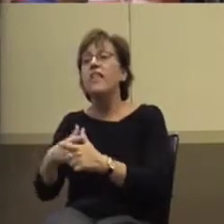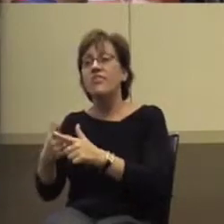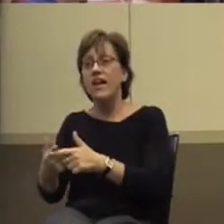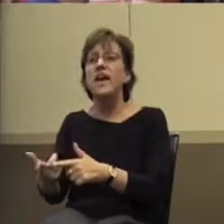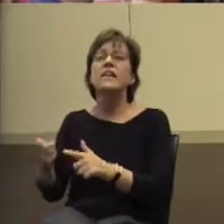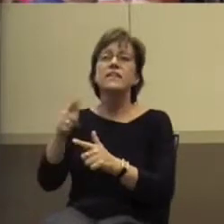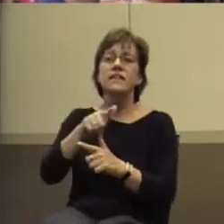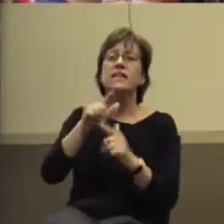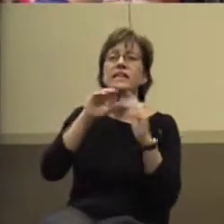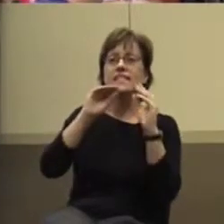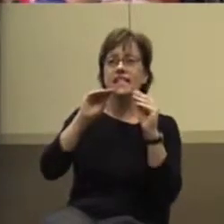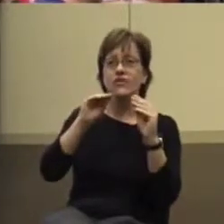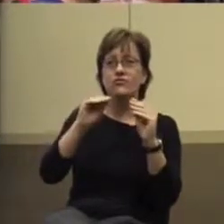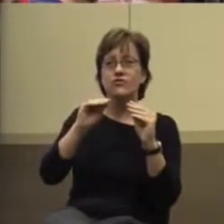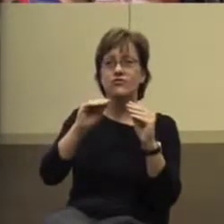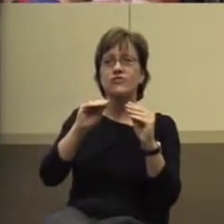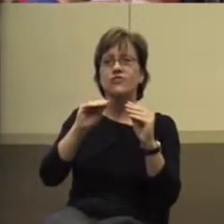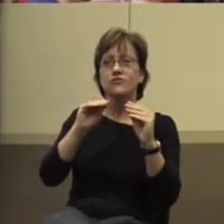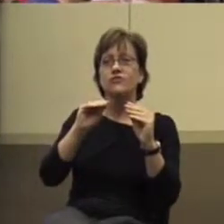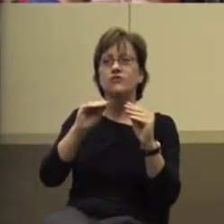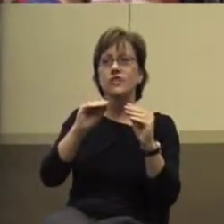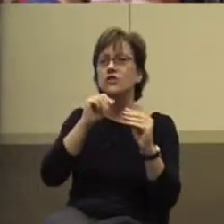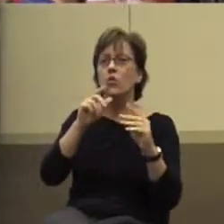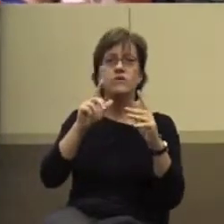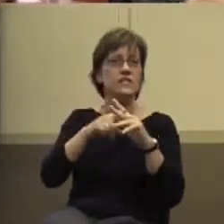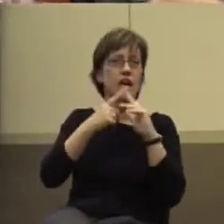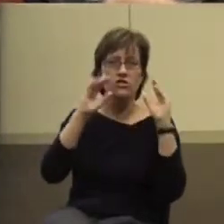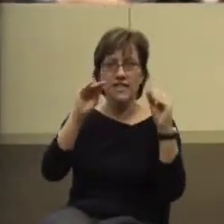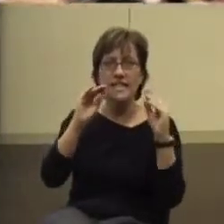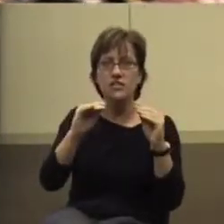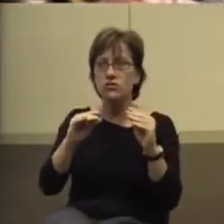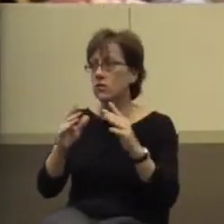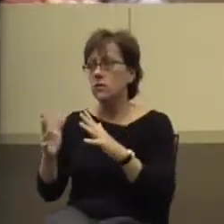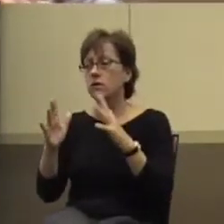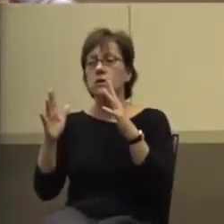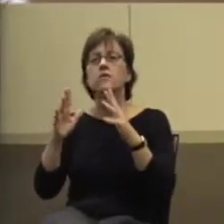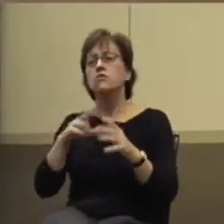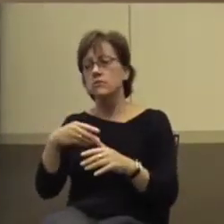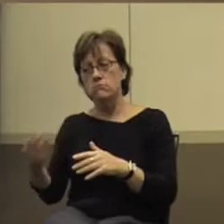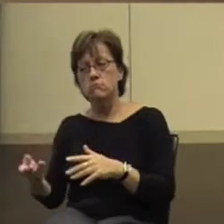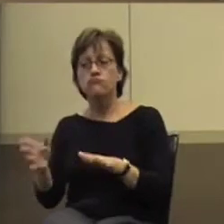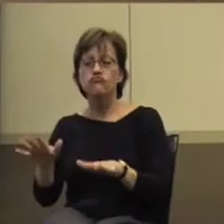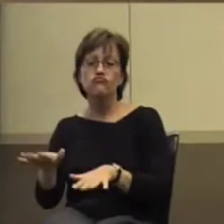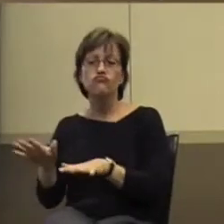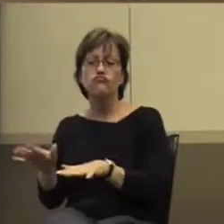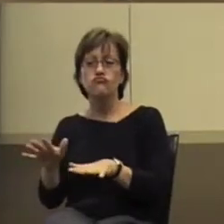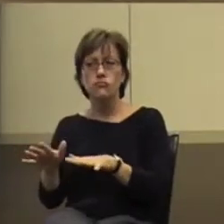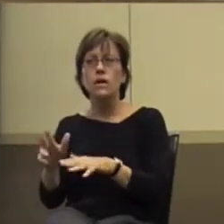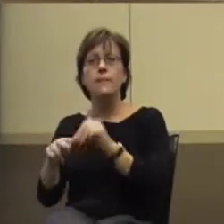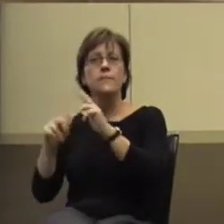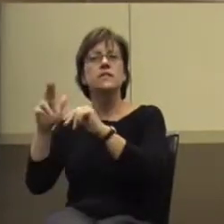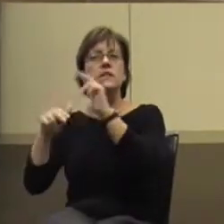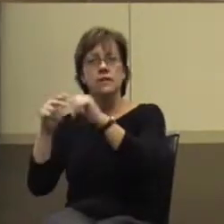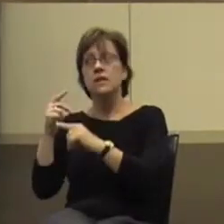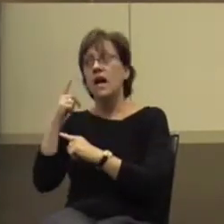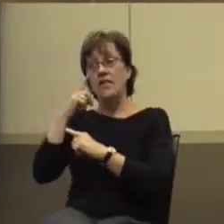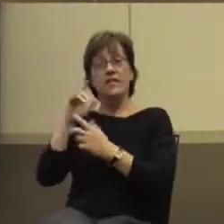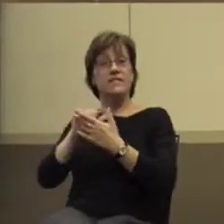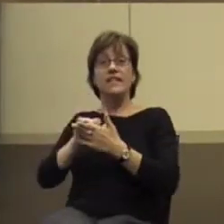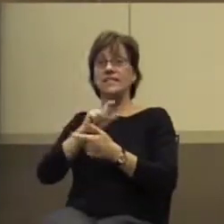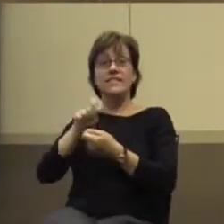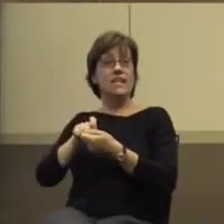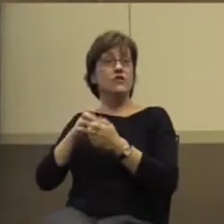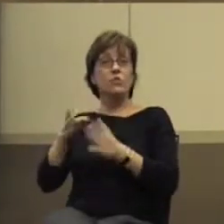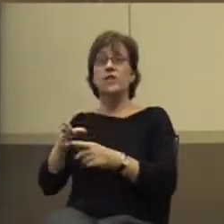instructional setting. Yeah, that's good. And I think that's that's exactly the way she is, that